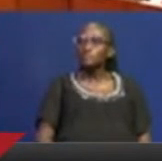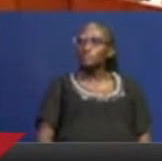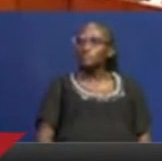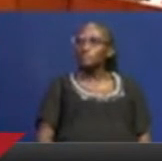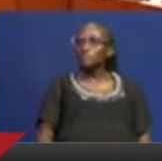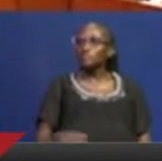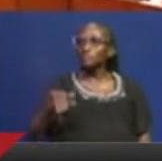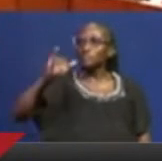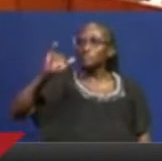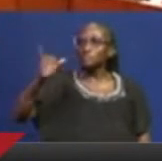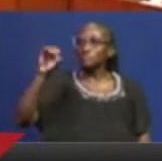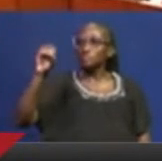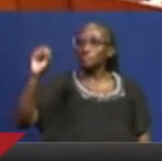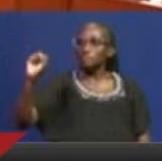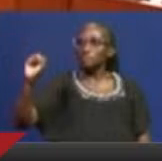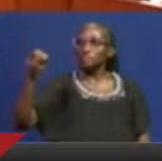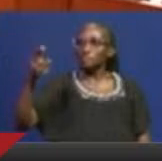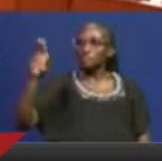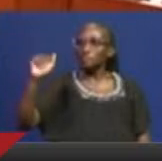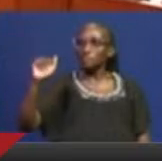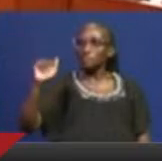Kaiti Joshua Kimilu.